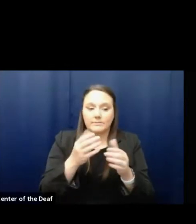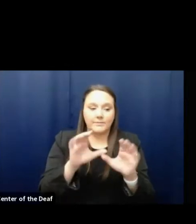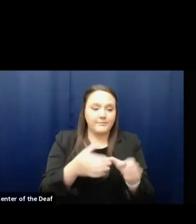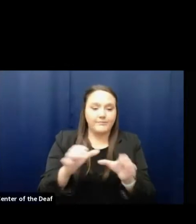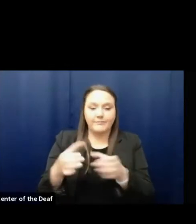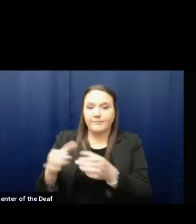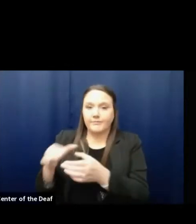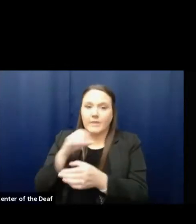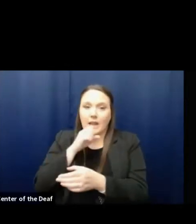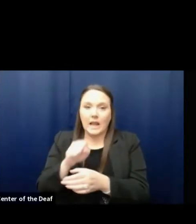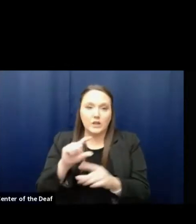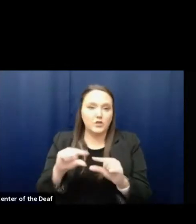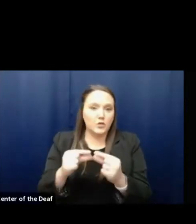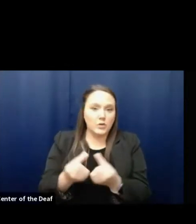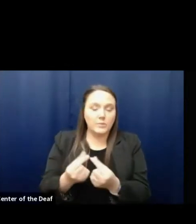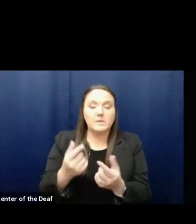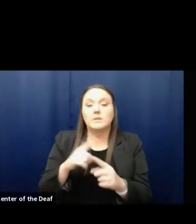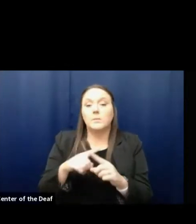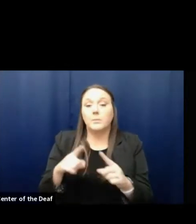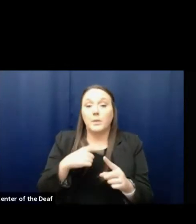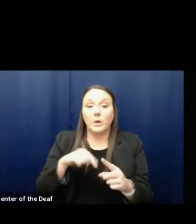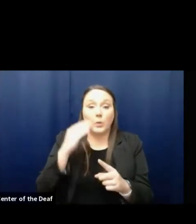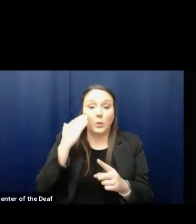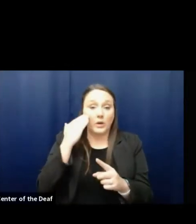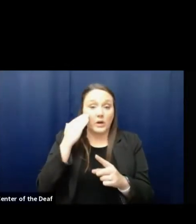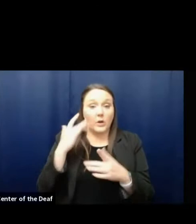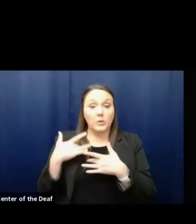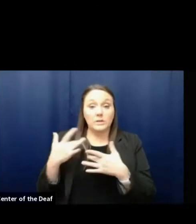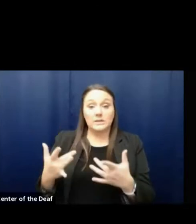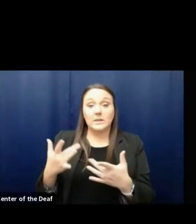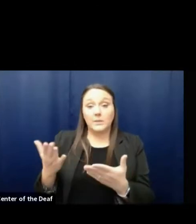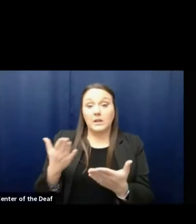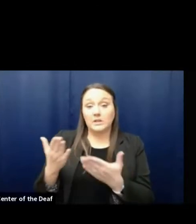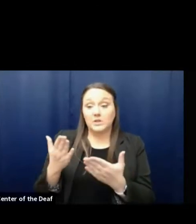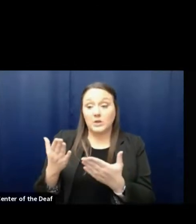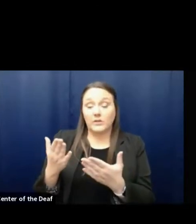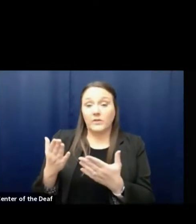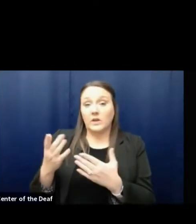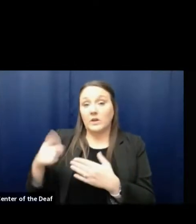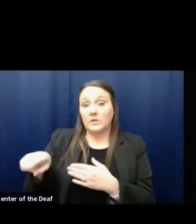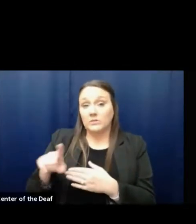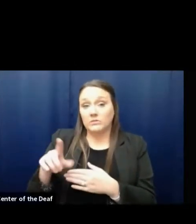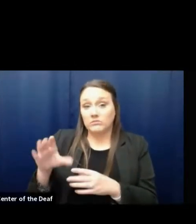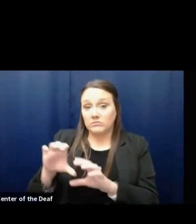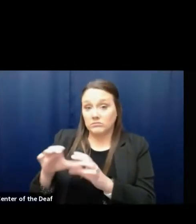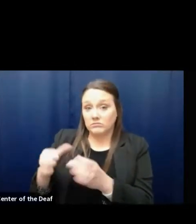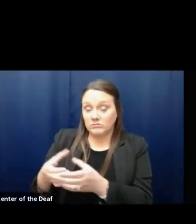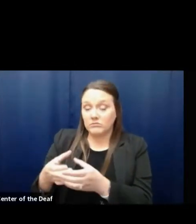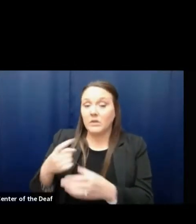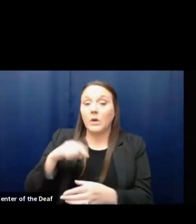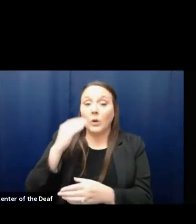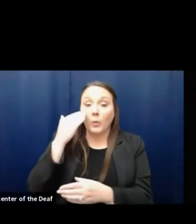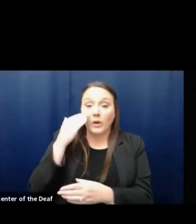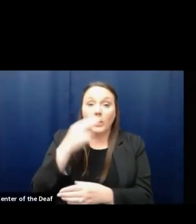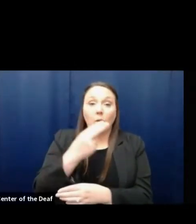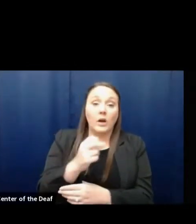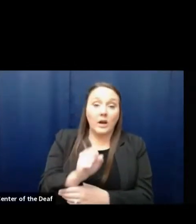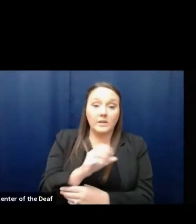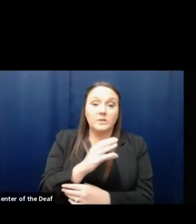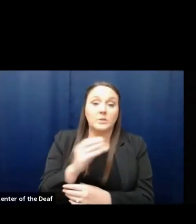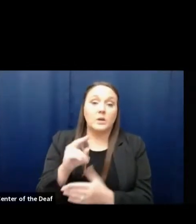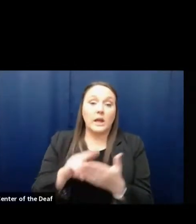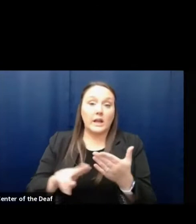age groups, but we do know, just talking to our partners that typically serve those populations, specifically that high school